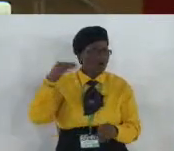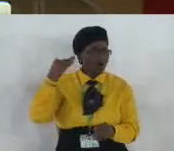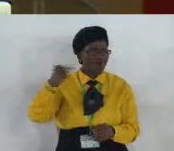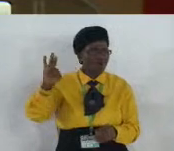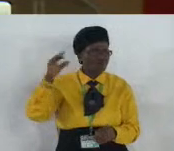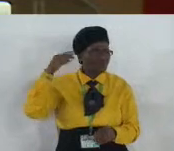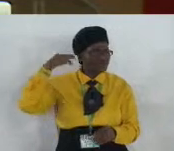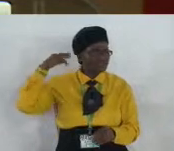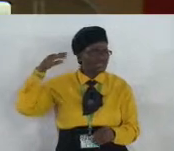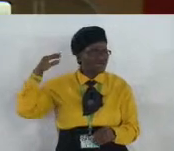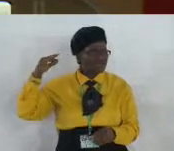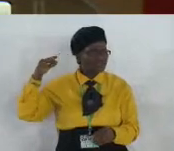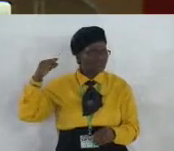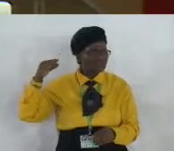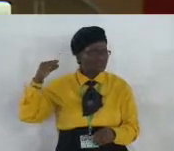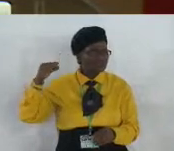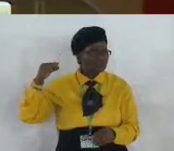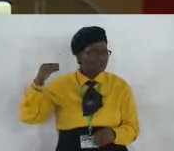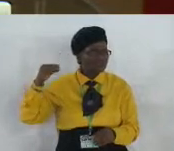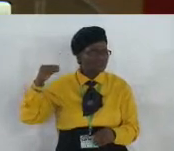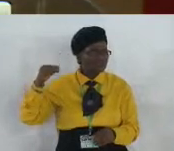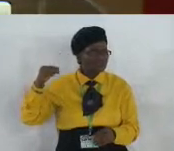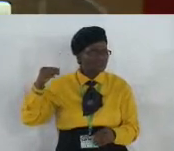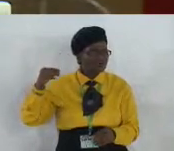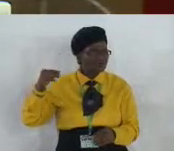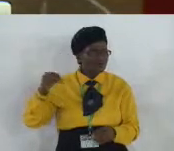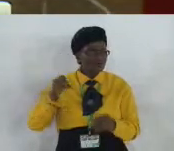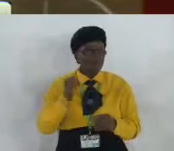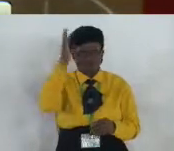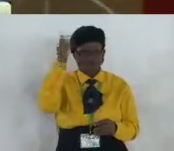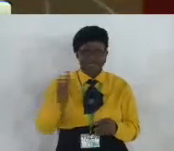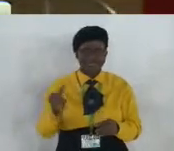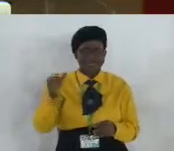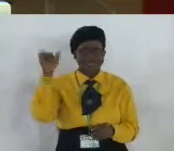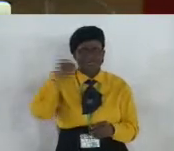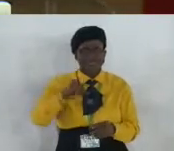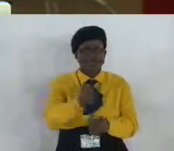And then they got an inspiration.